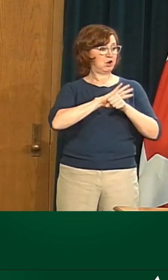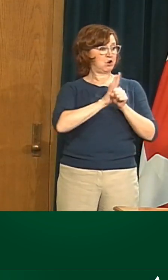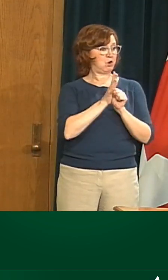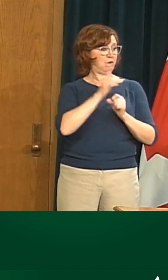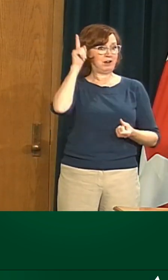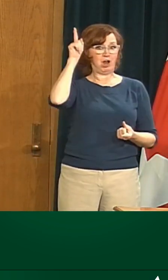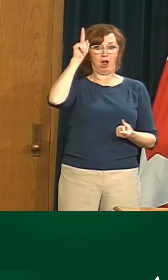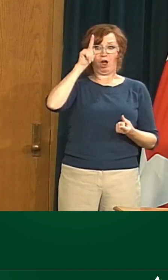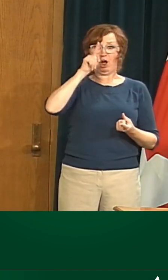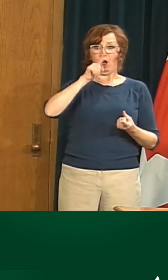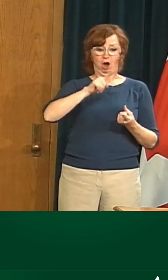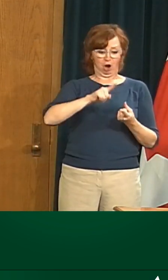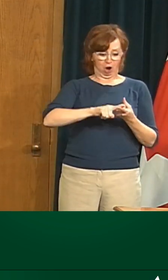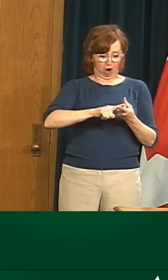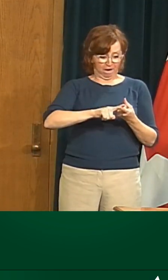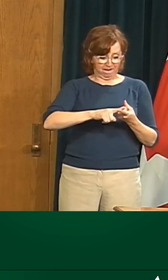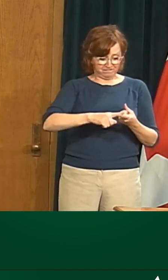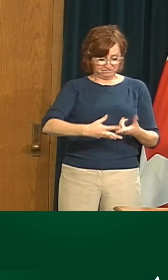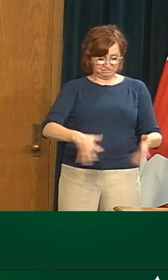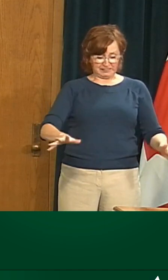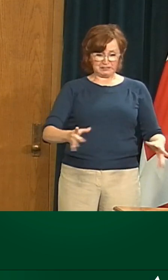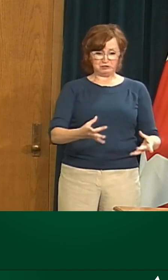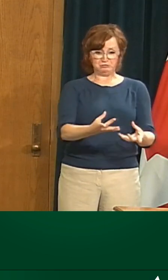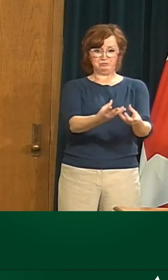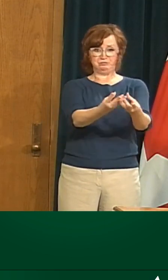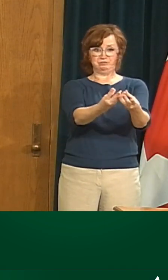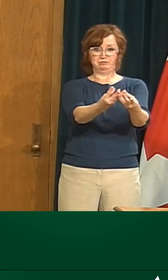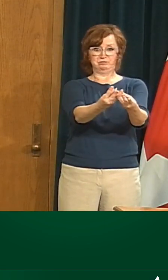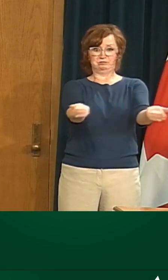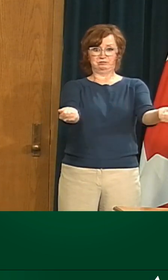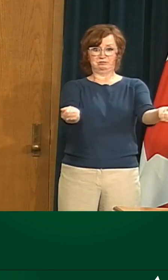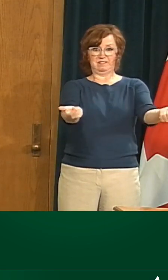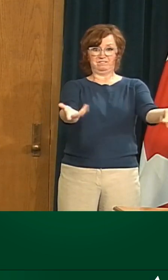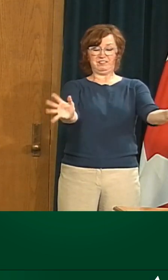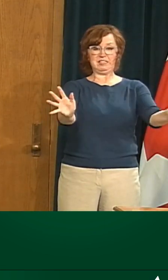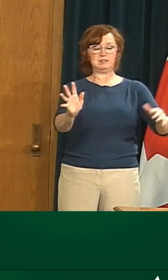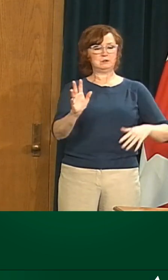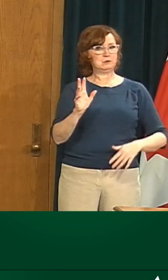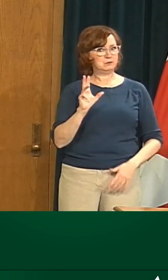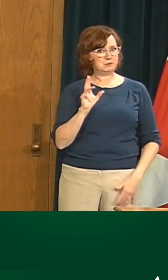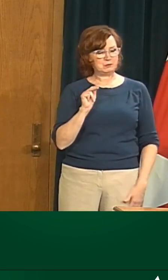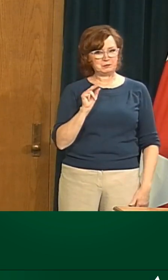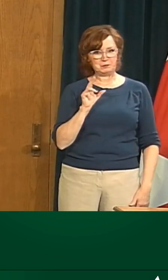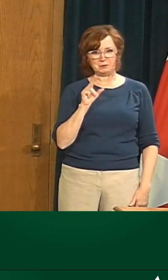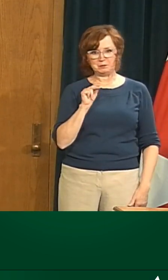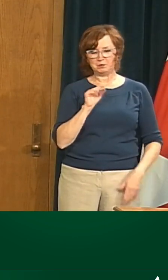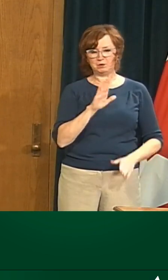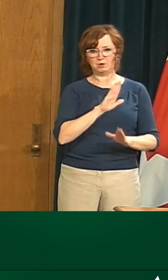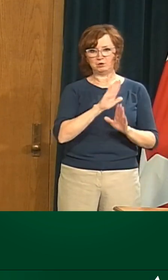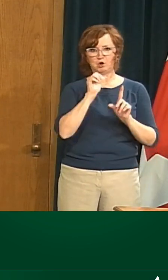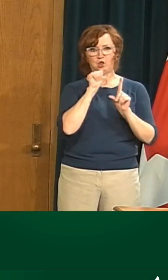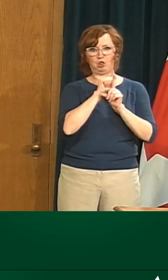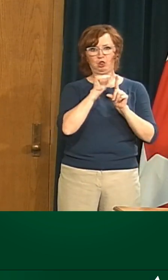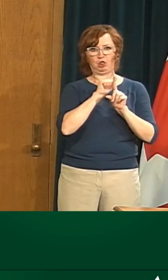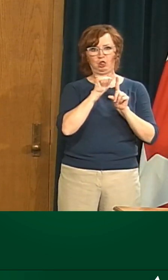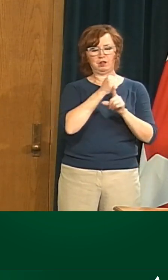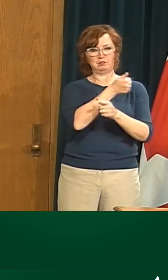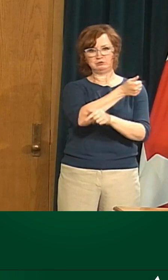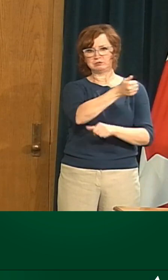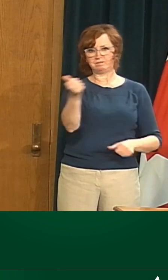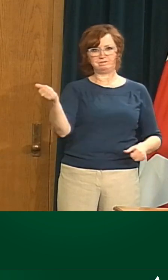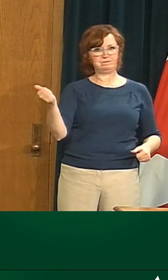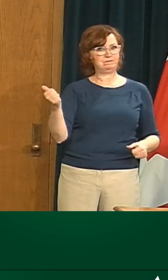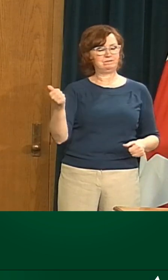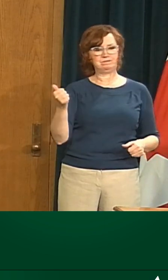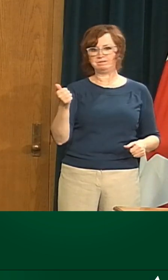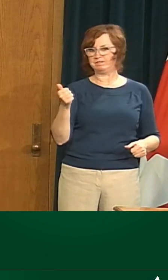if we practice the way we have been practicing in terms of our day-to-day lives, in terms of our the way